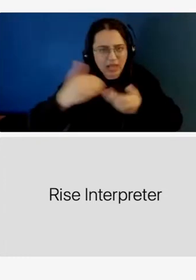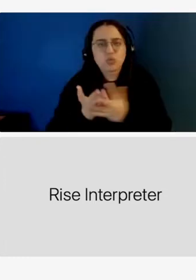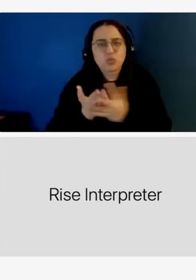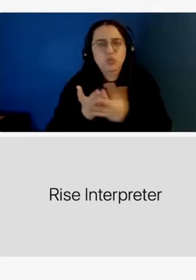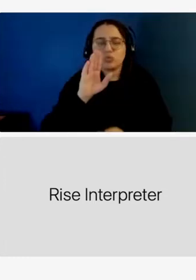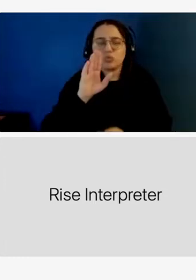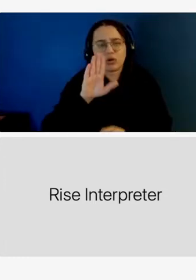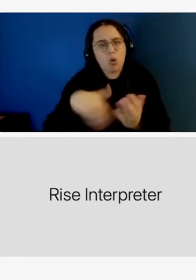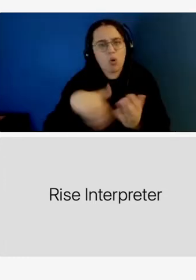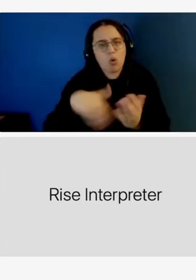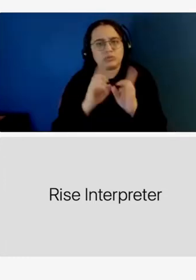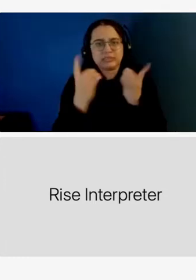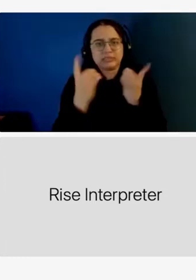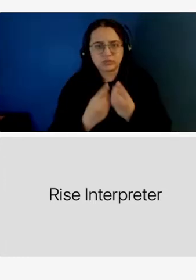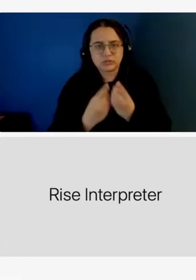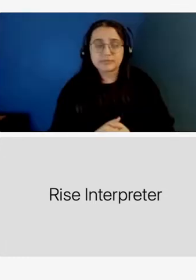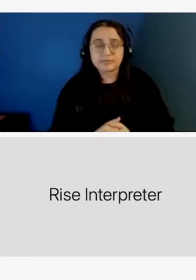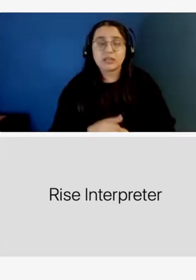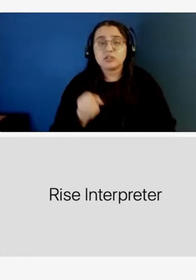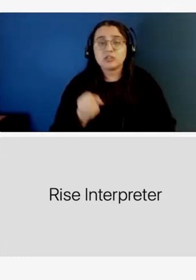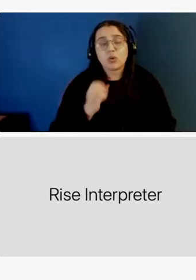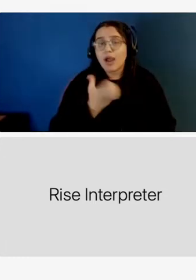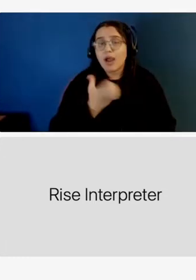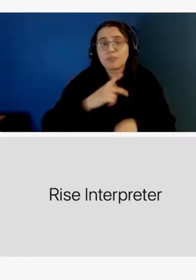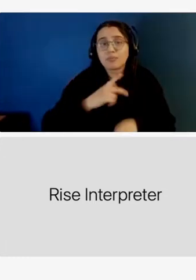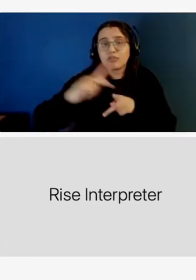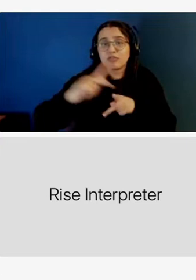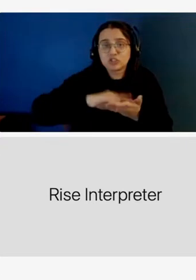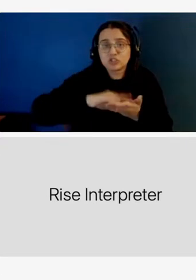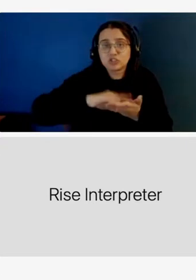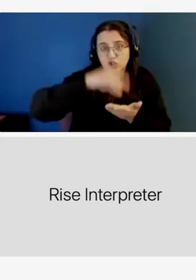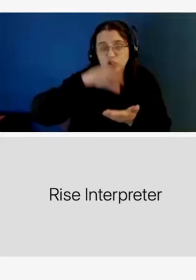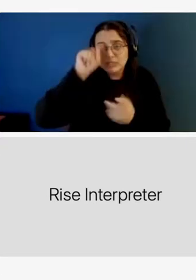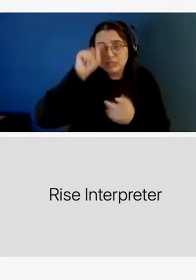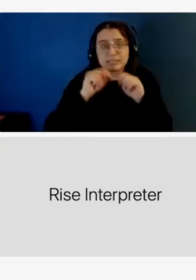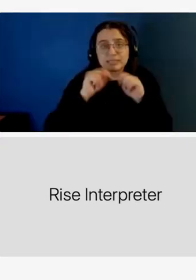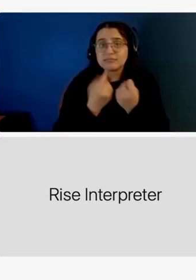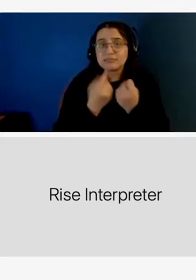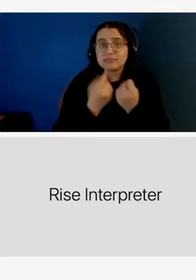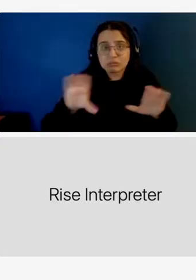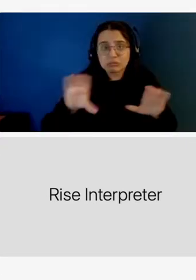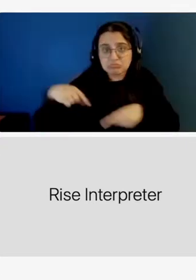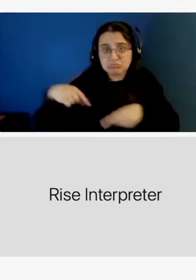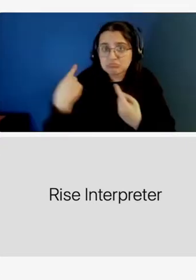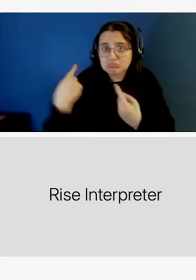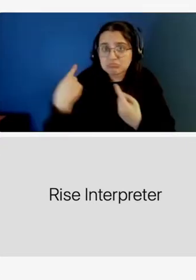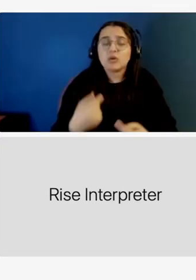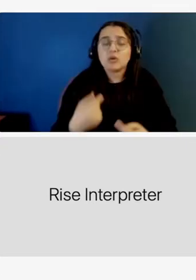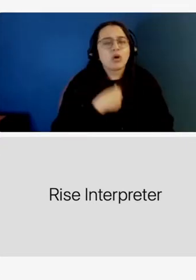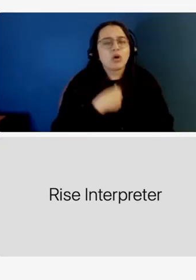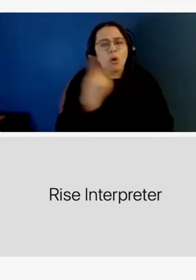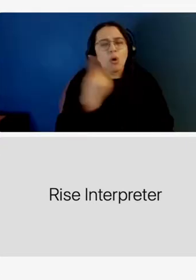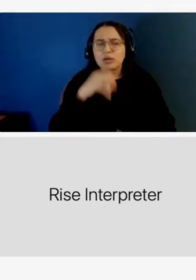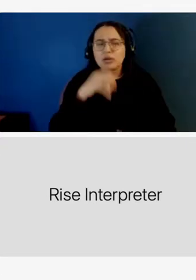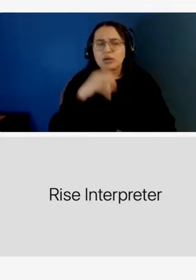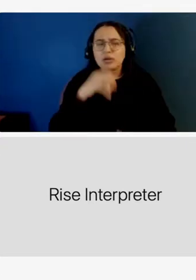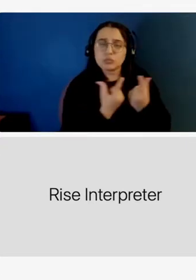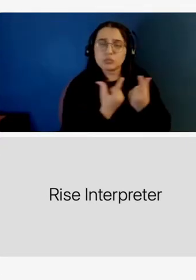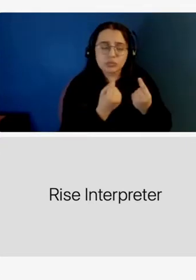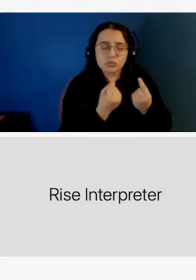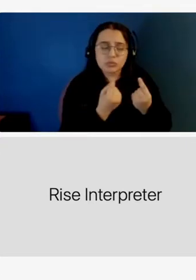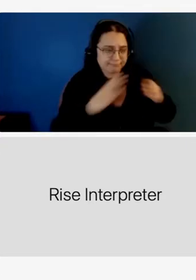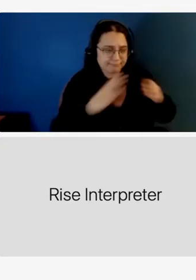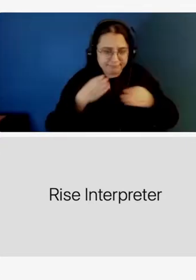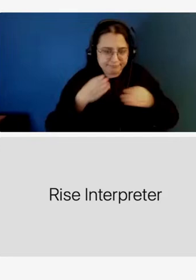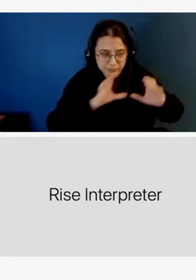professional learning team has done now is as we always in our group, we break into smaller groups and really looked at what is that collaboration going to look like